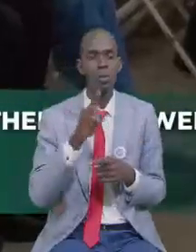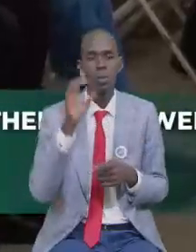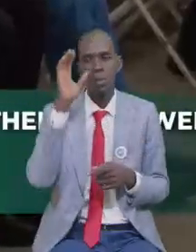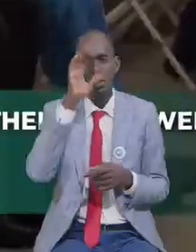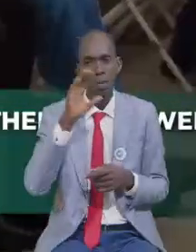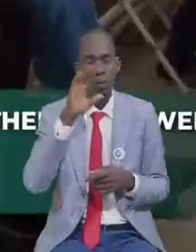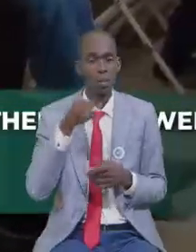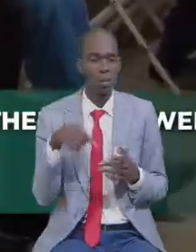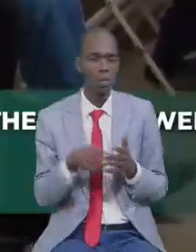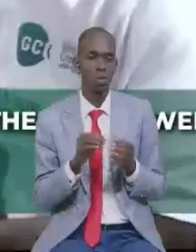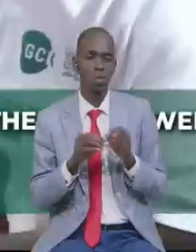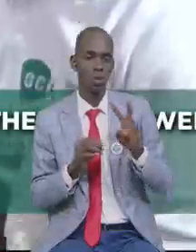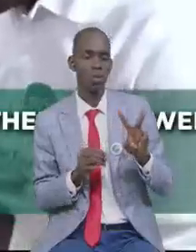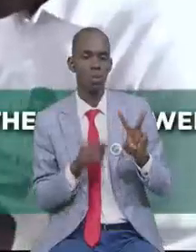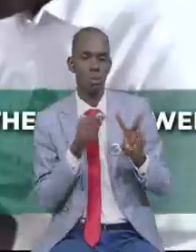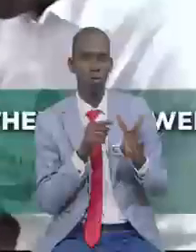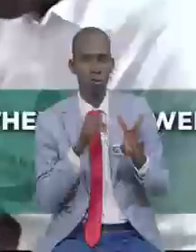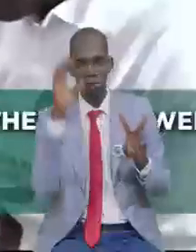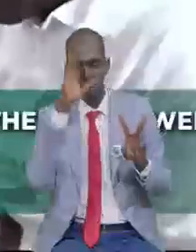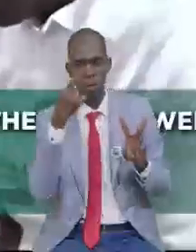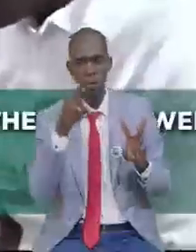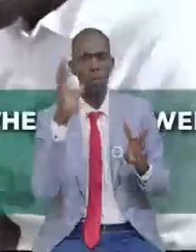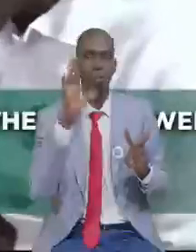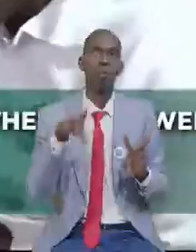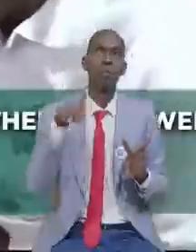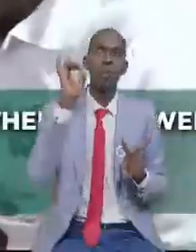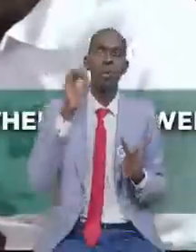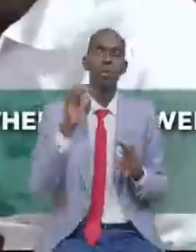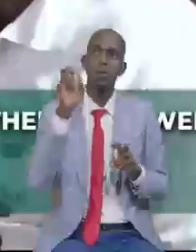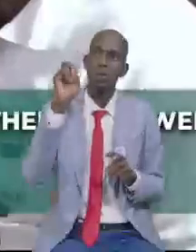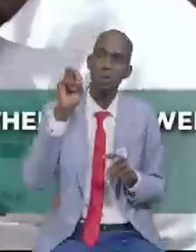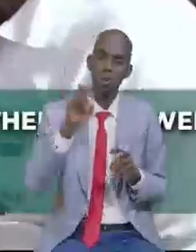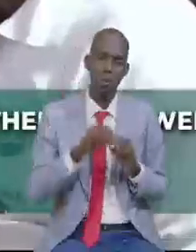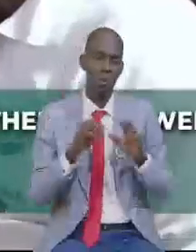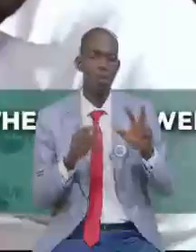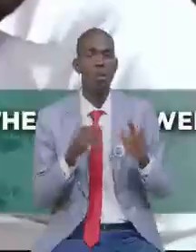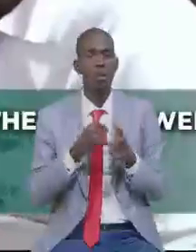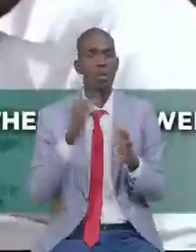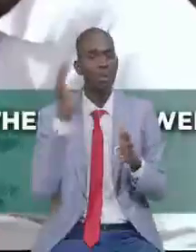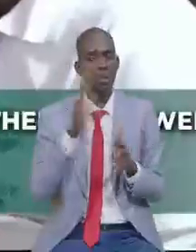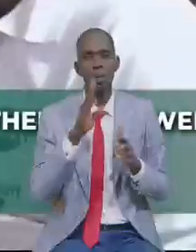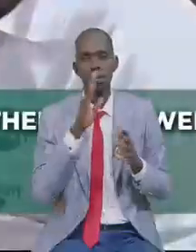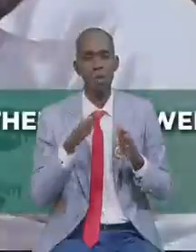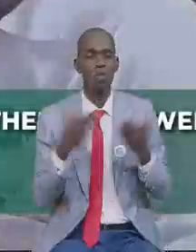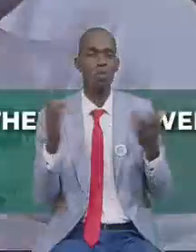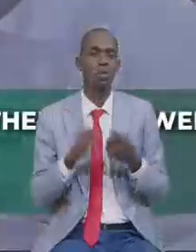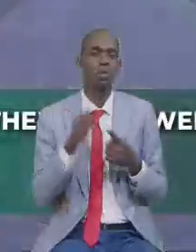number two, and ye shall find. Knock, and it shall be opened unto you. Verse 10 says,